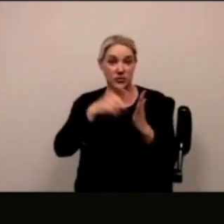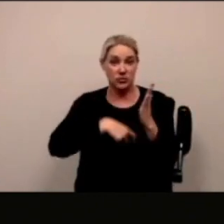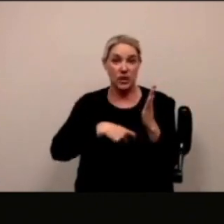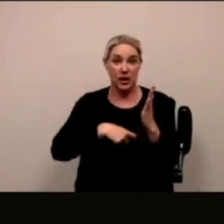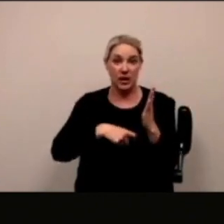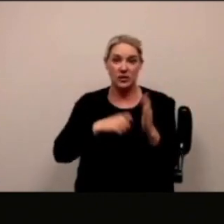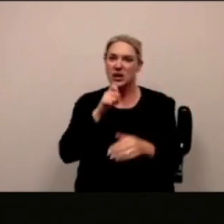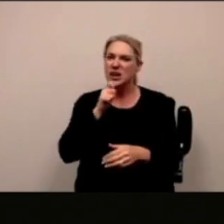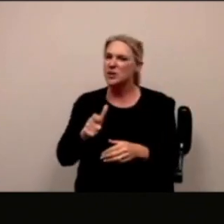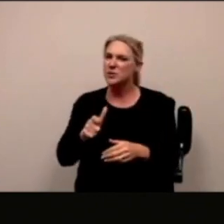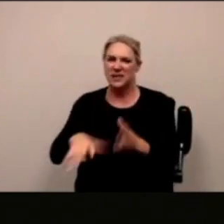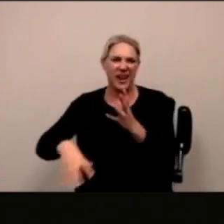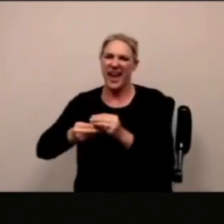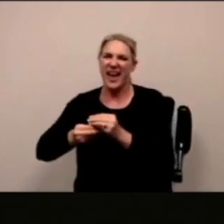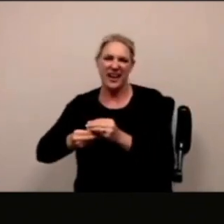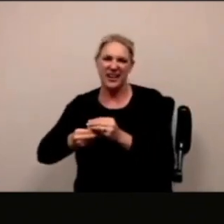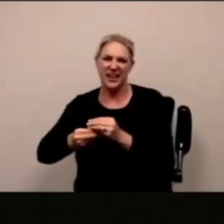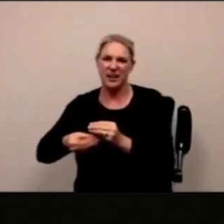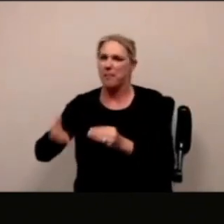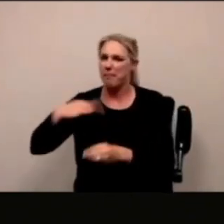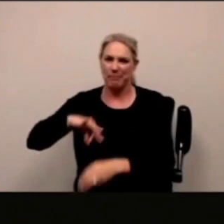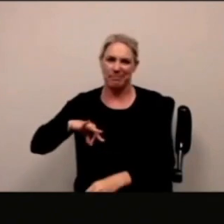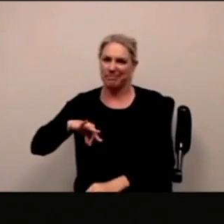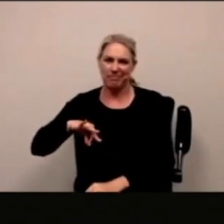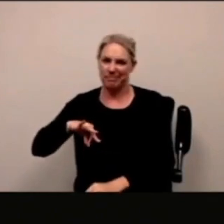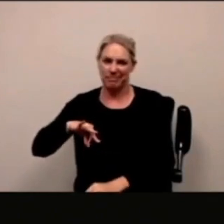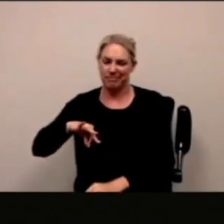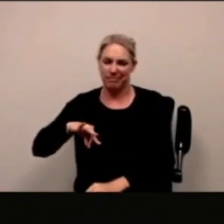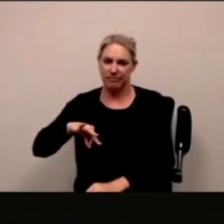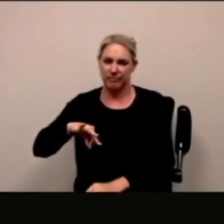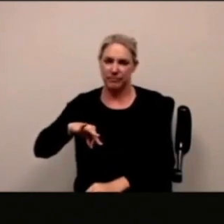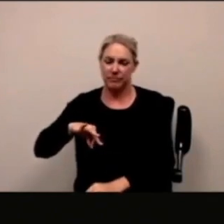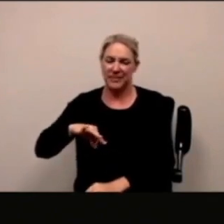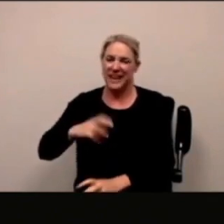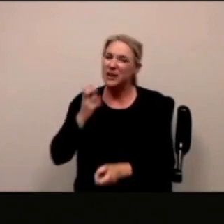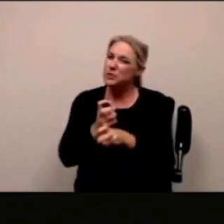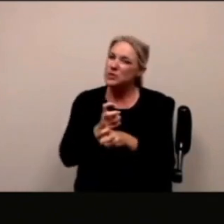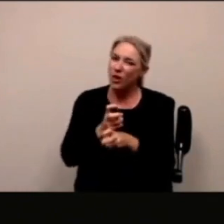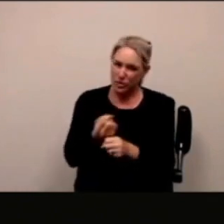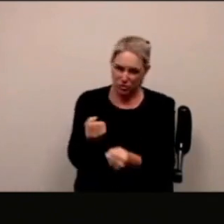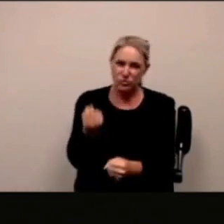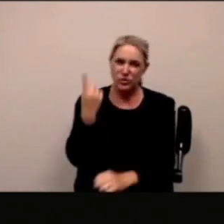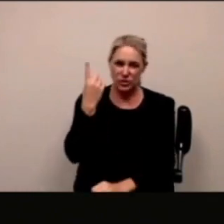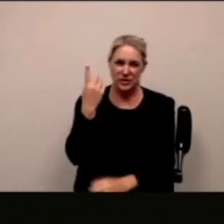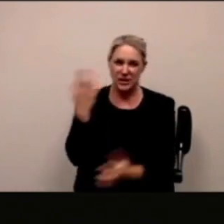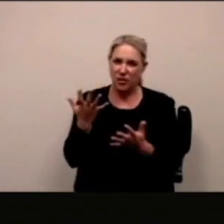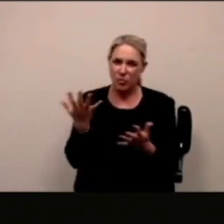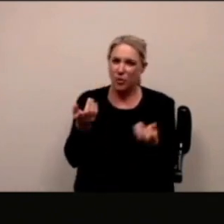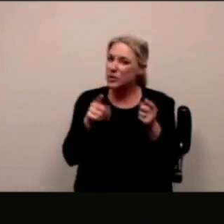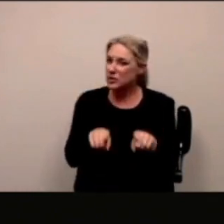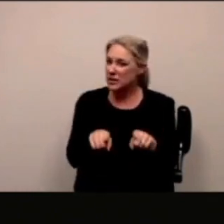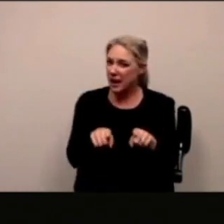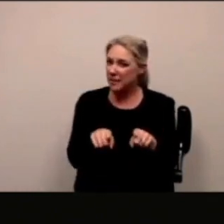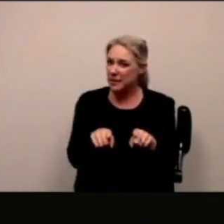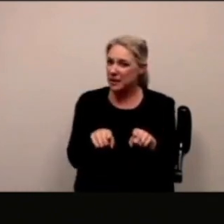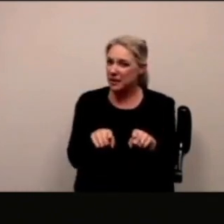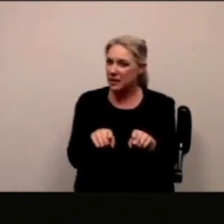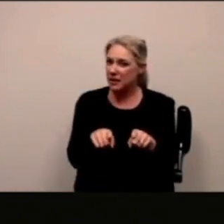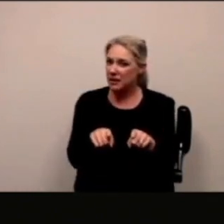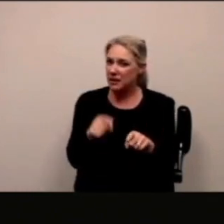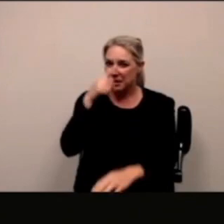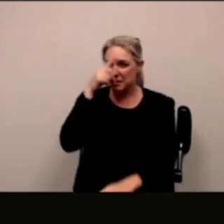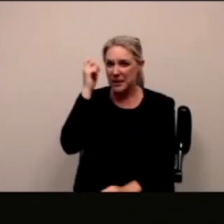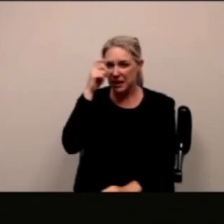possibilities. And the other part is that it was a little bit hard to understand what it was doing because